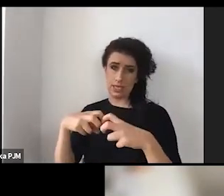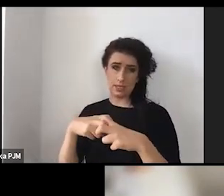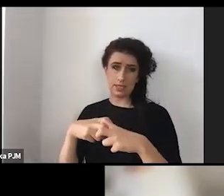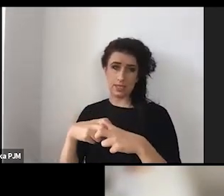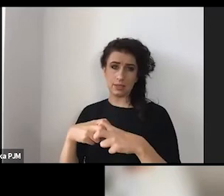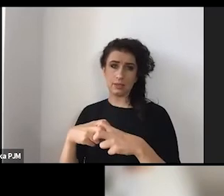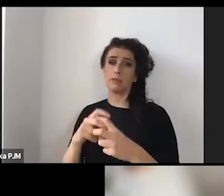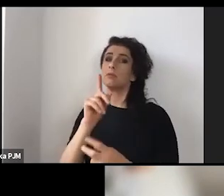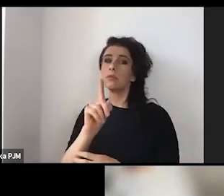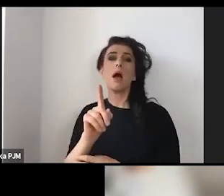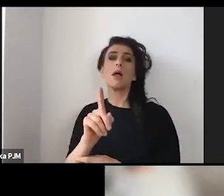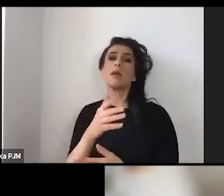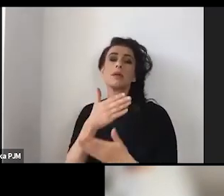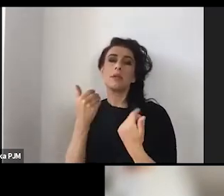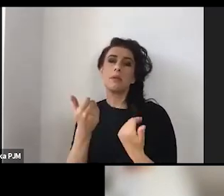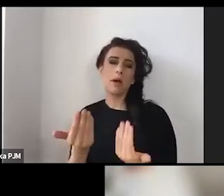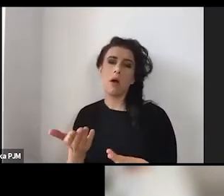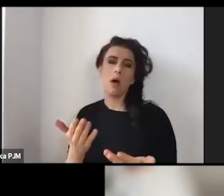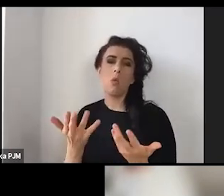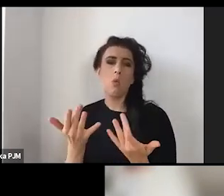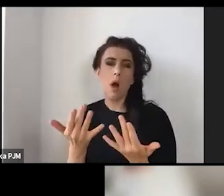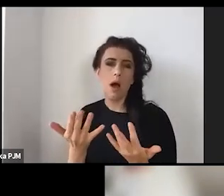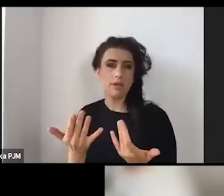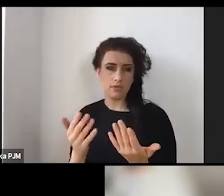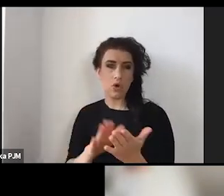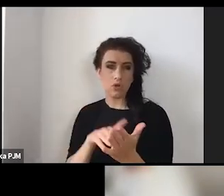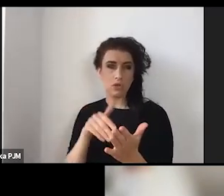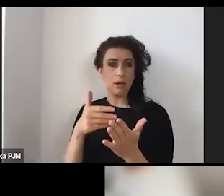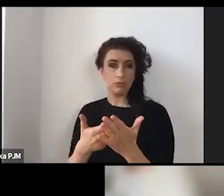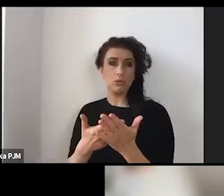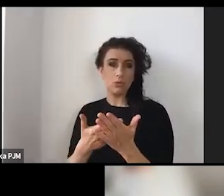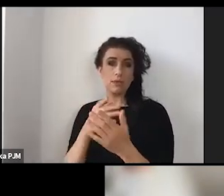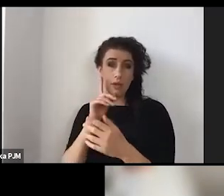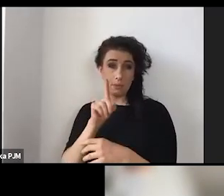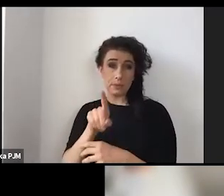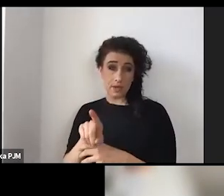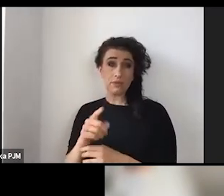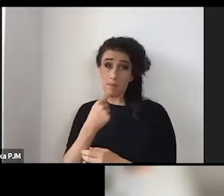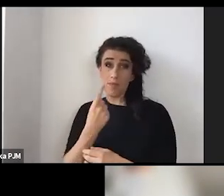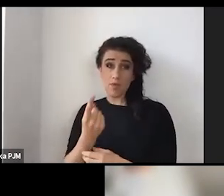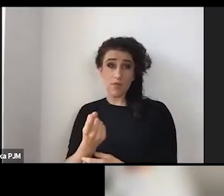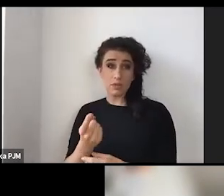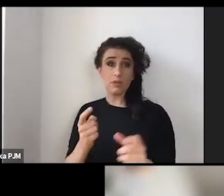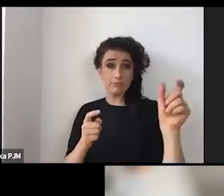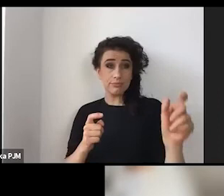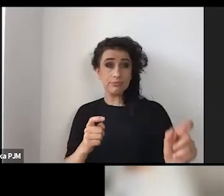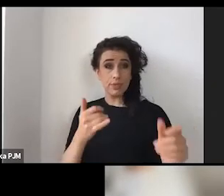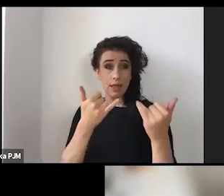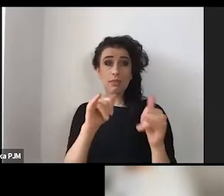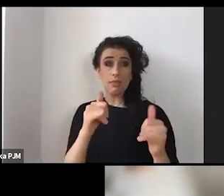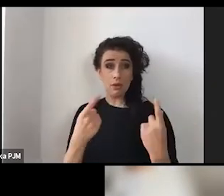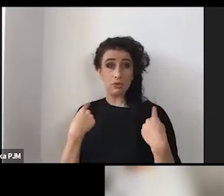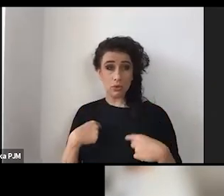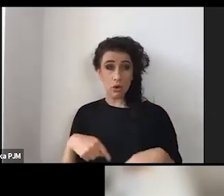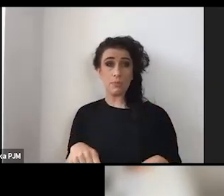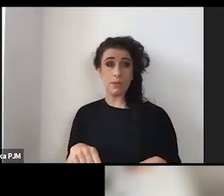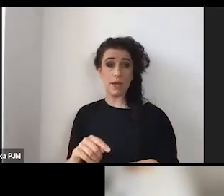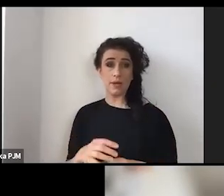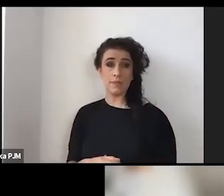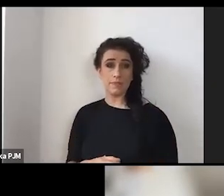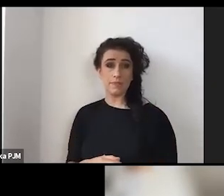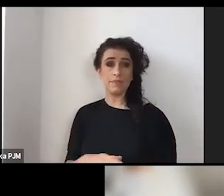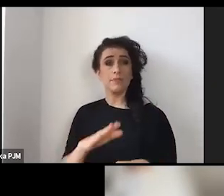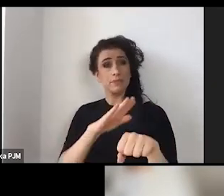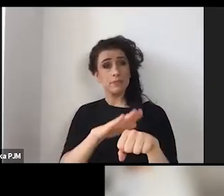to honestly tell somebody that there is a violence involved. There is an interesting